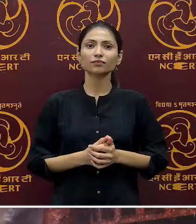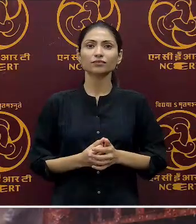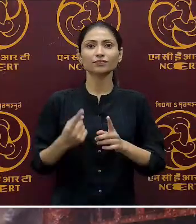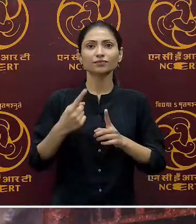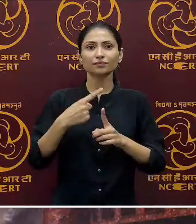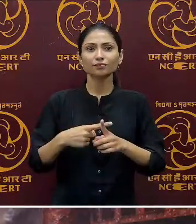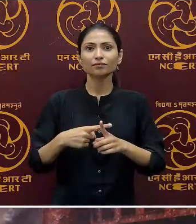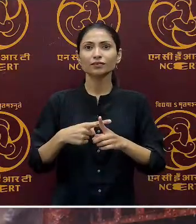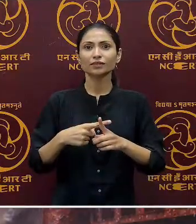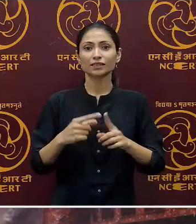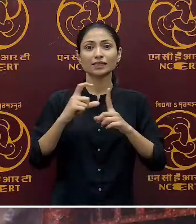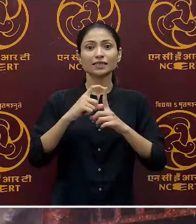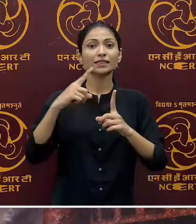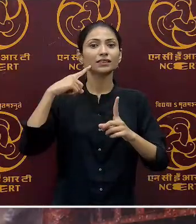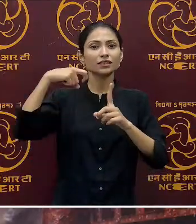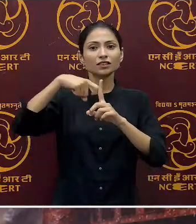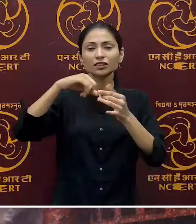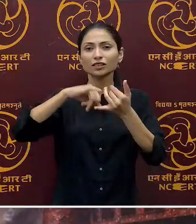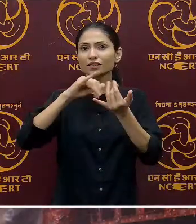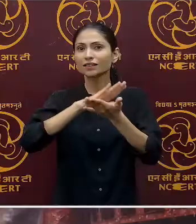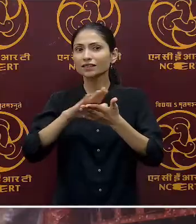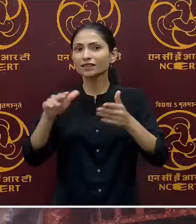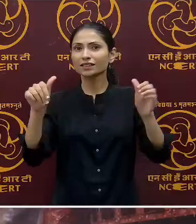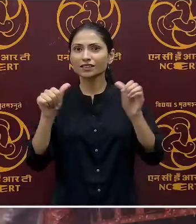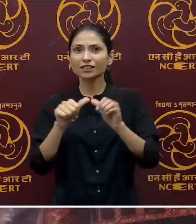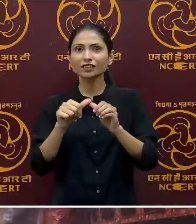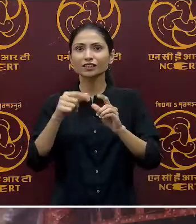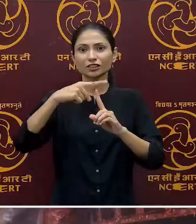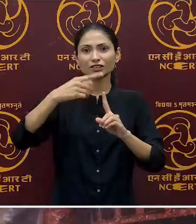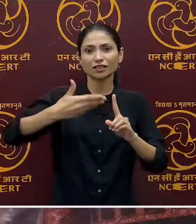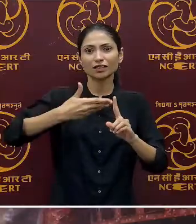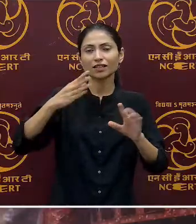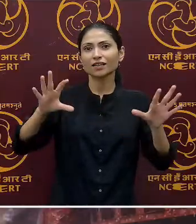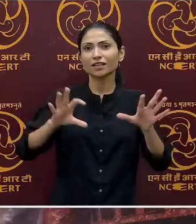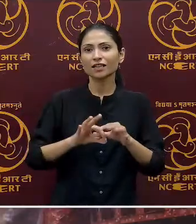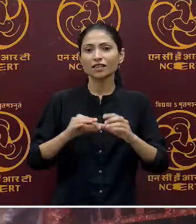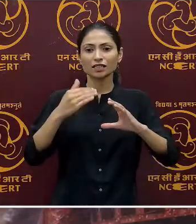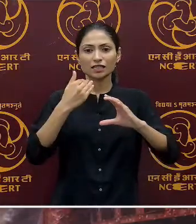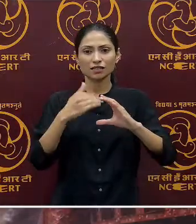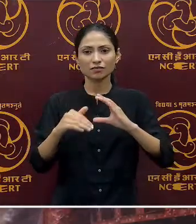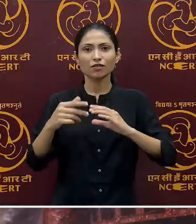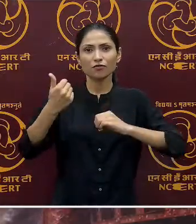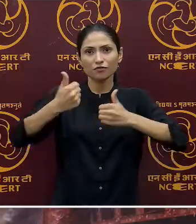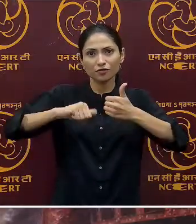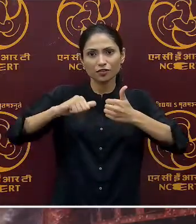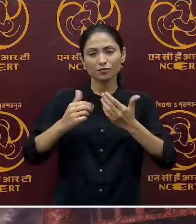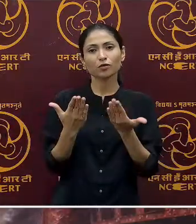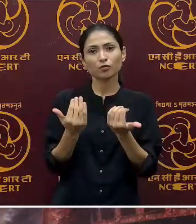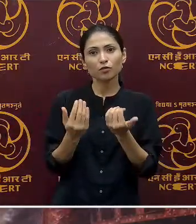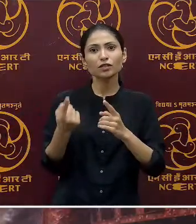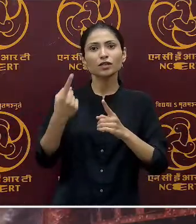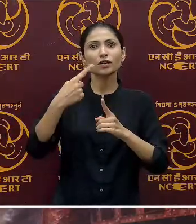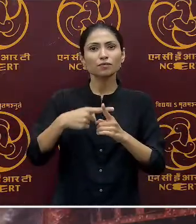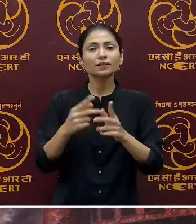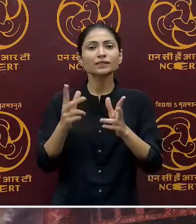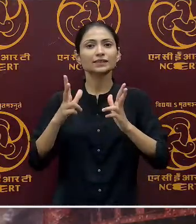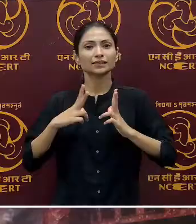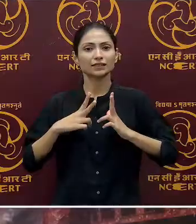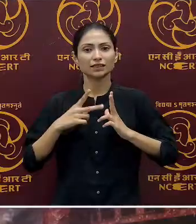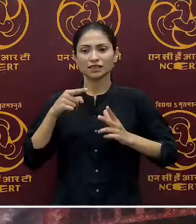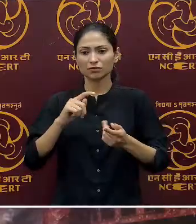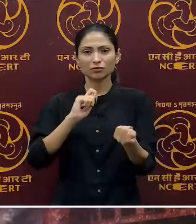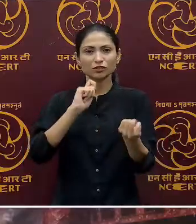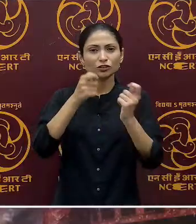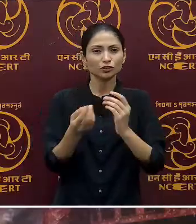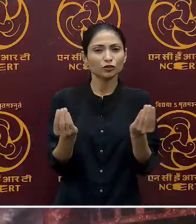of diksha.training, and so that we can also see that what changes we also need to incorporate